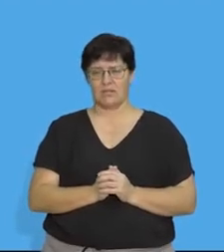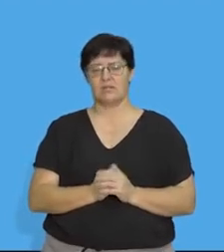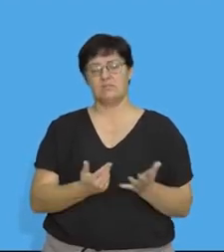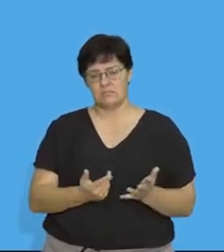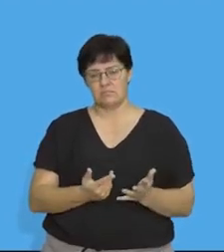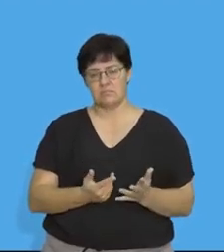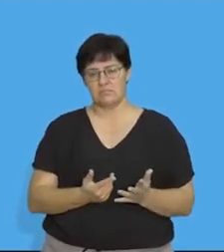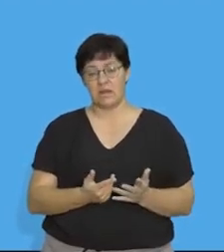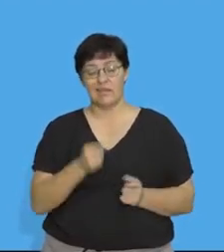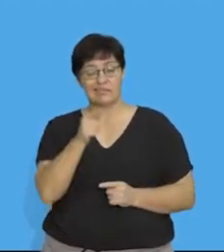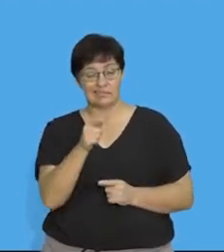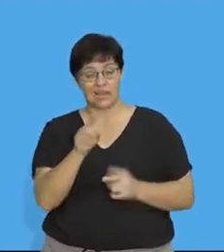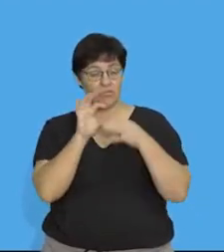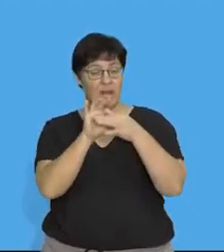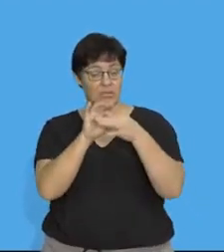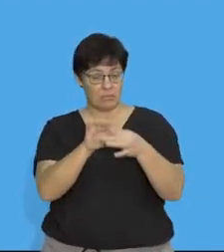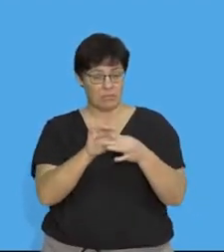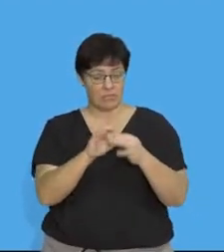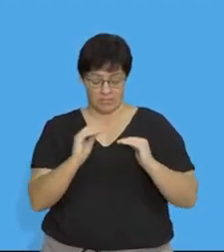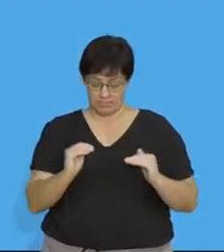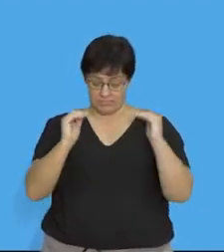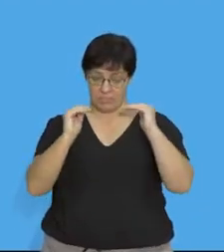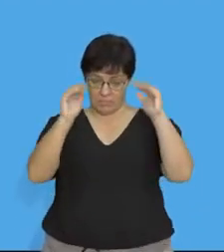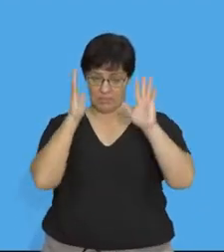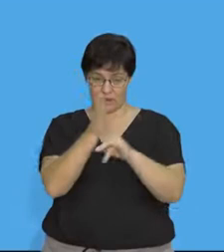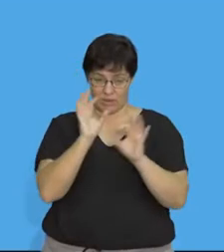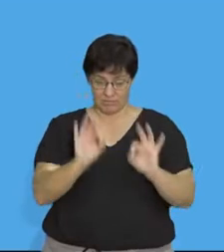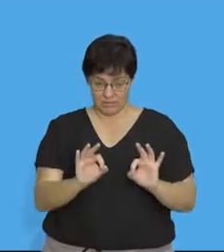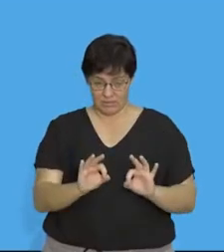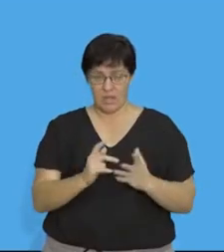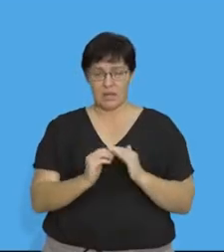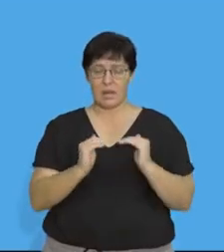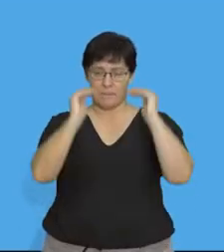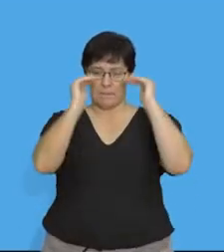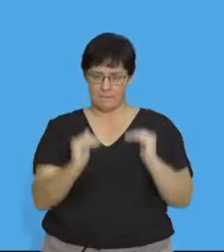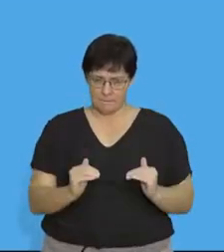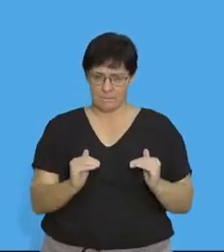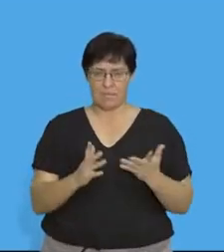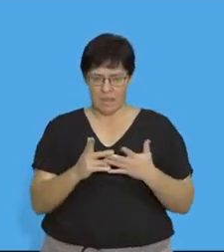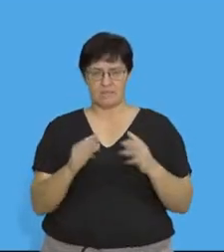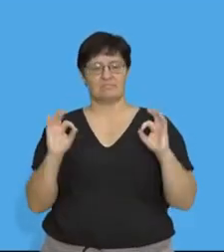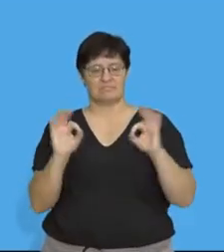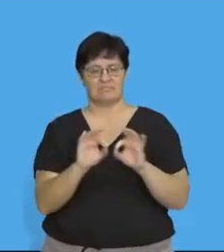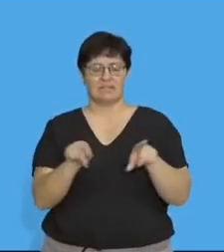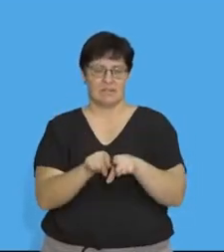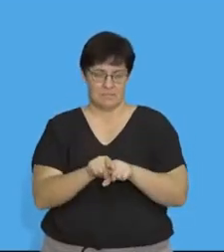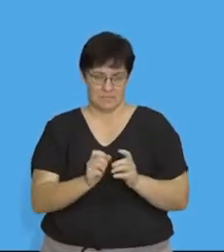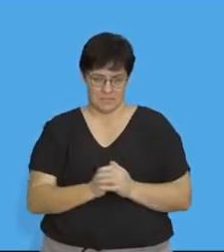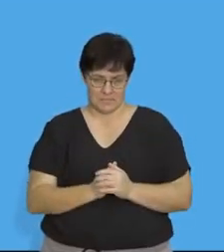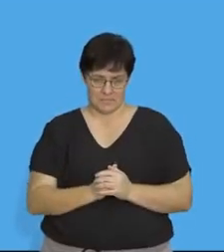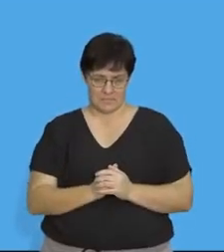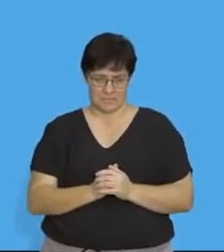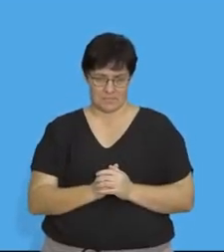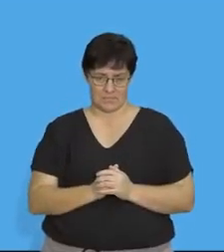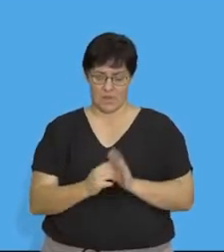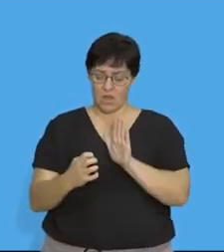directly proportional relationships, they can be increases or decreases, but they have to be proportional. Very important, the graph